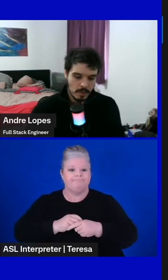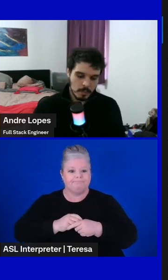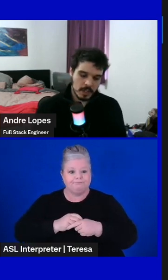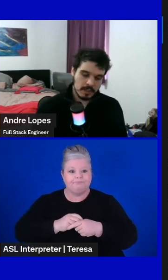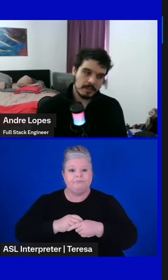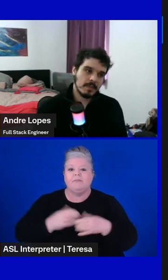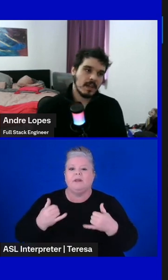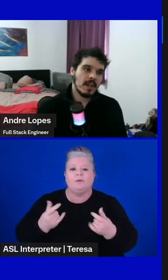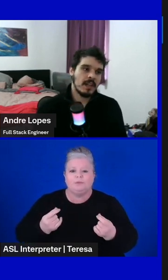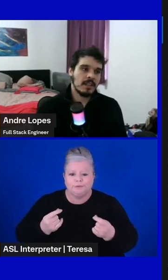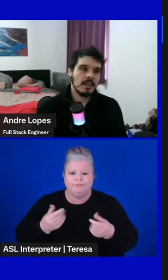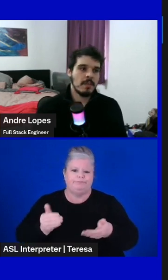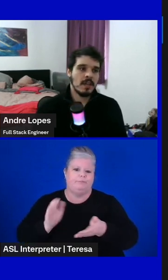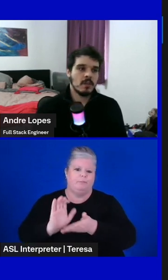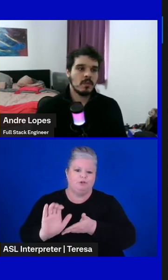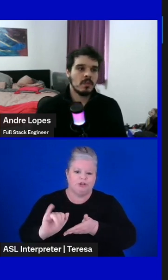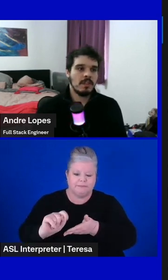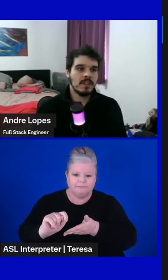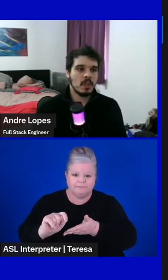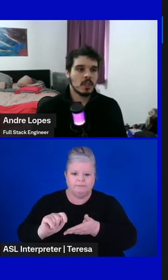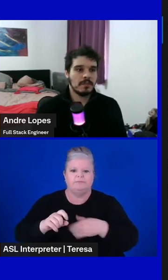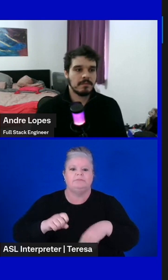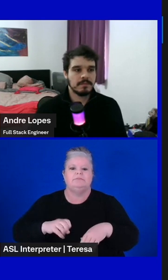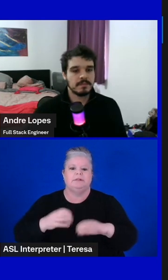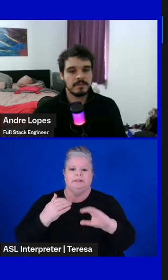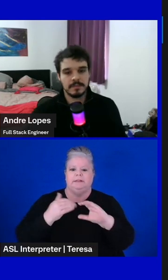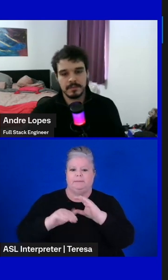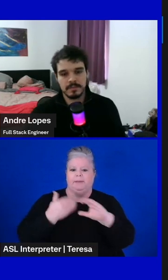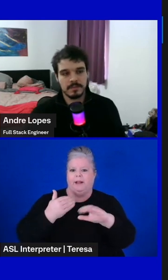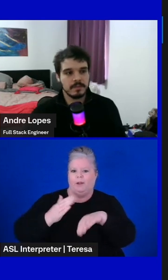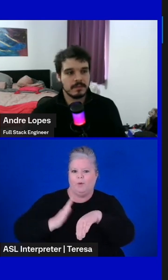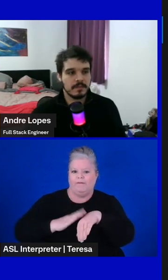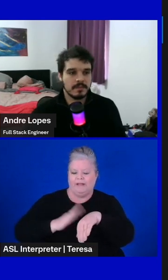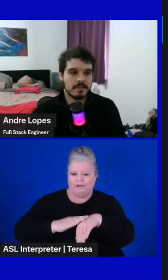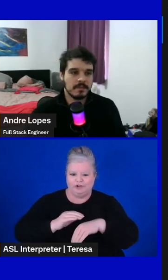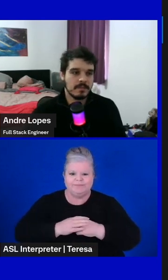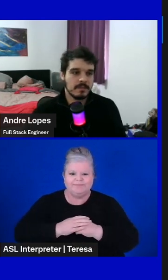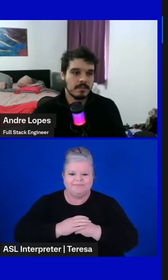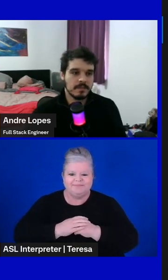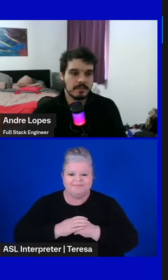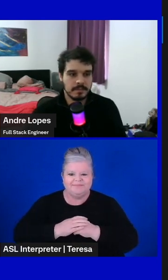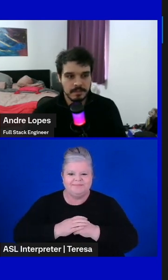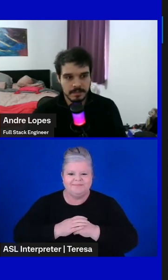So now we push it, add email notification.